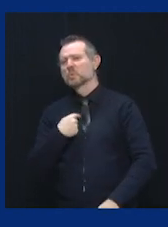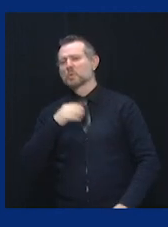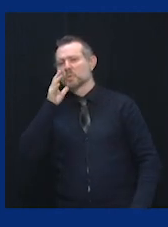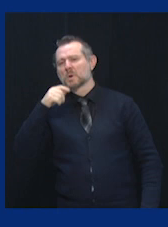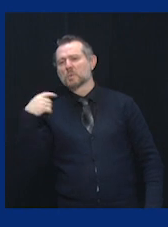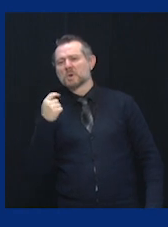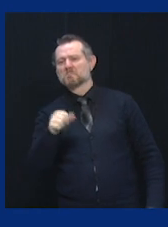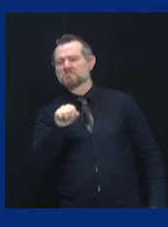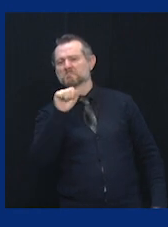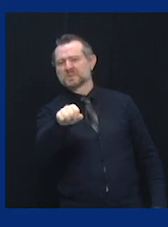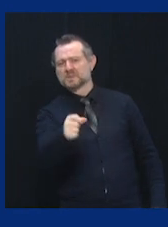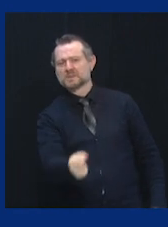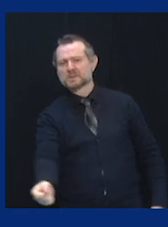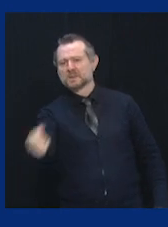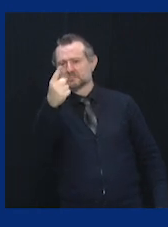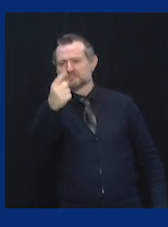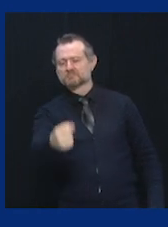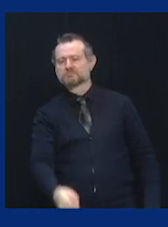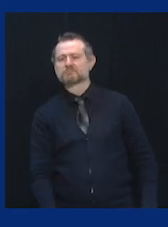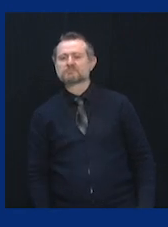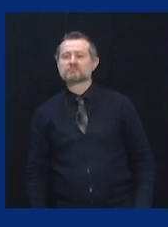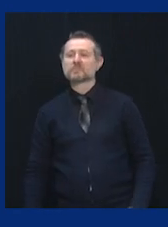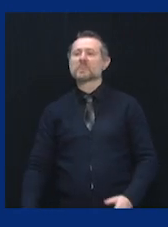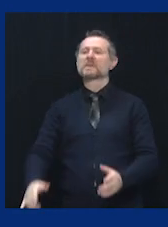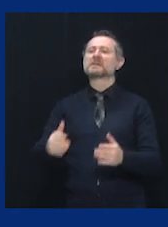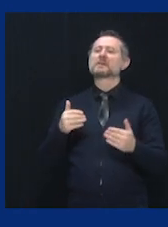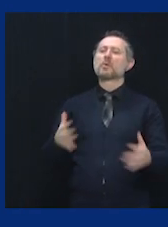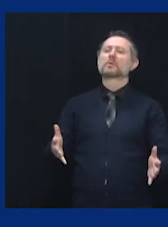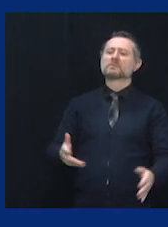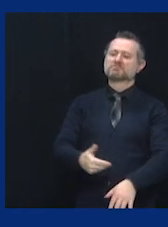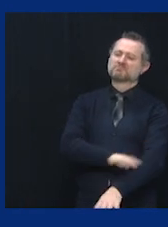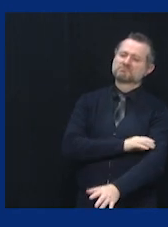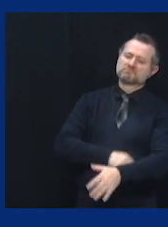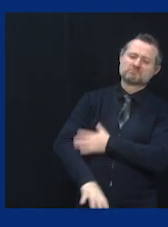So let's get on with it, because we're New York tough,